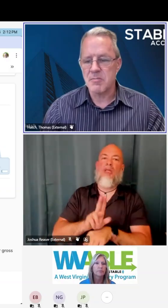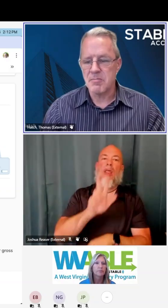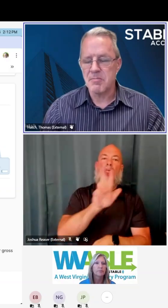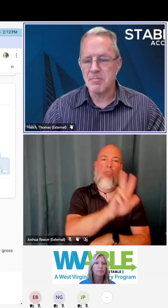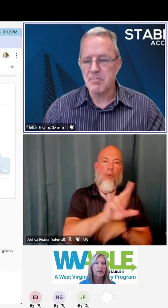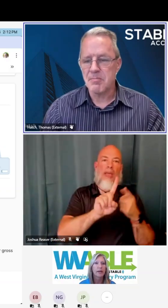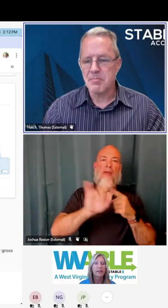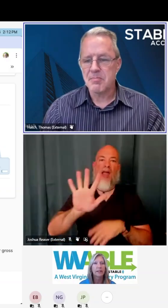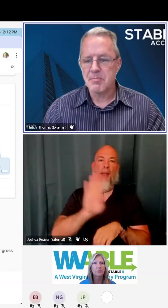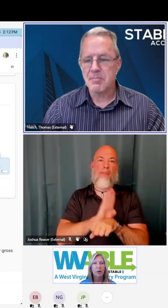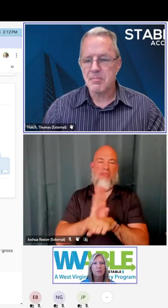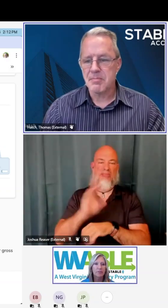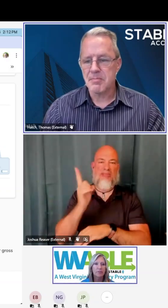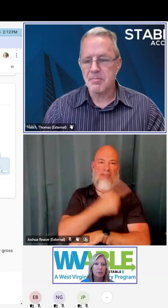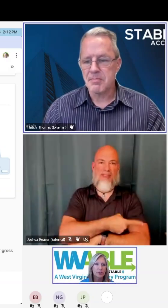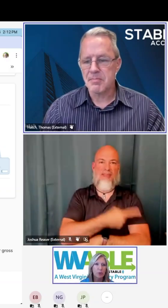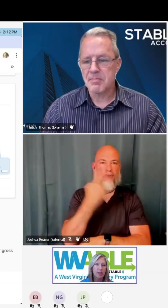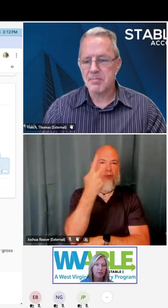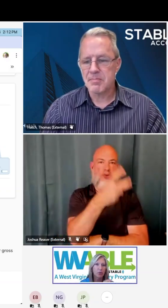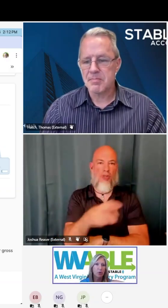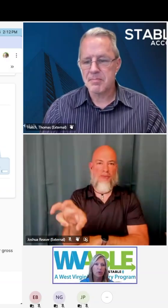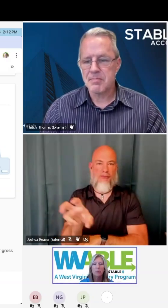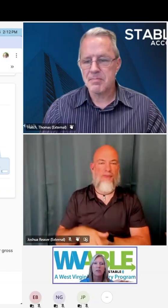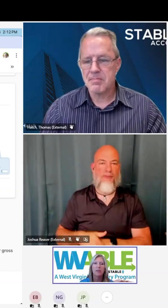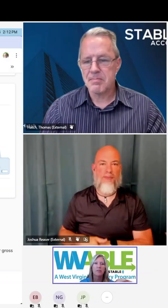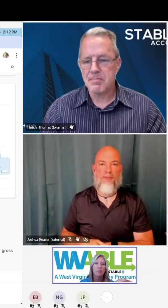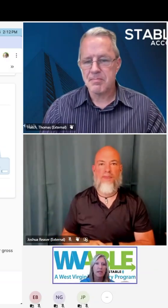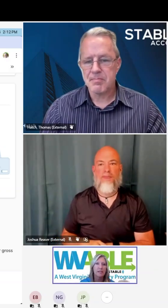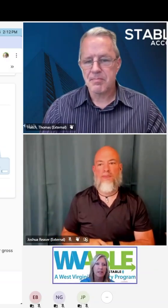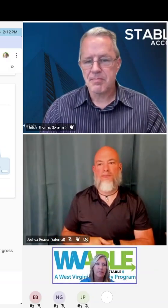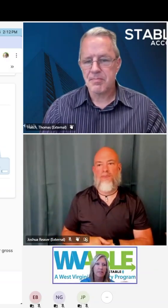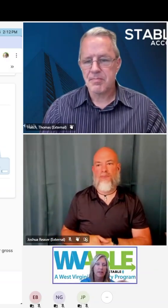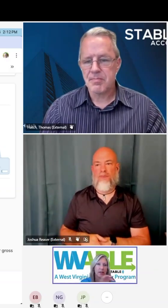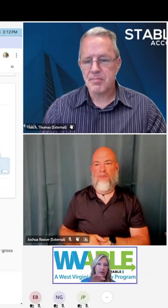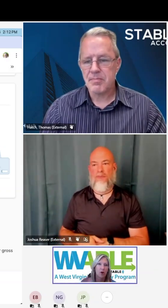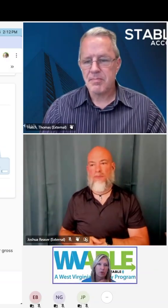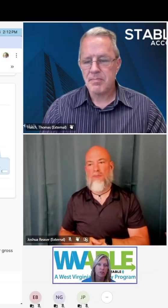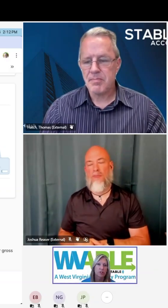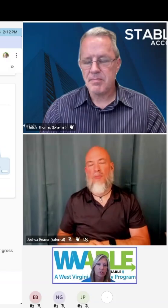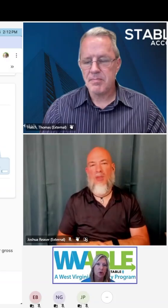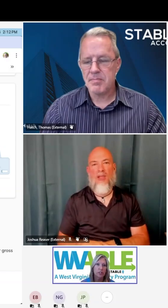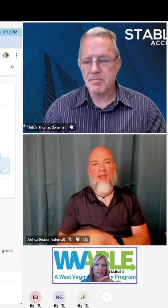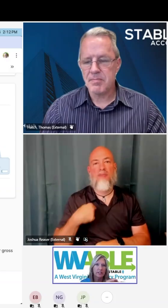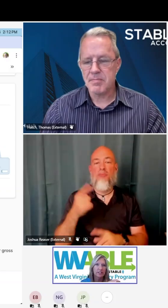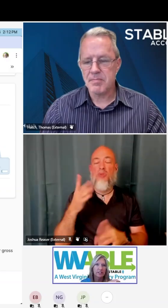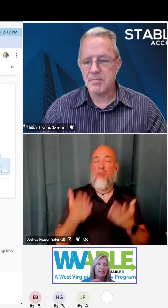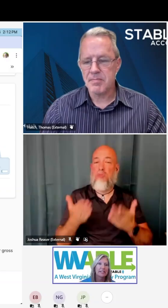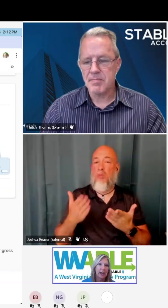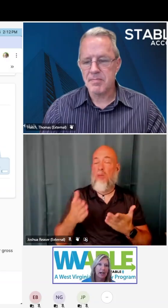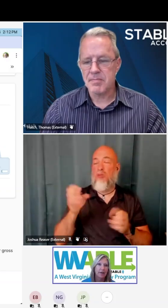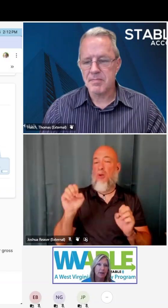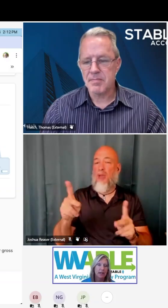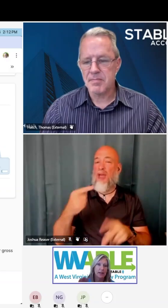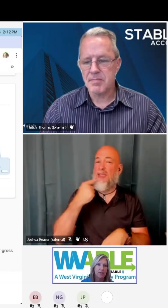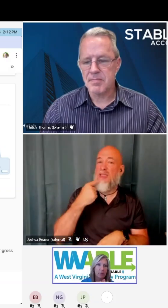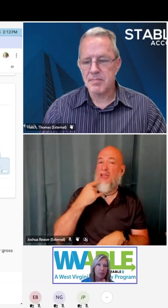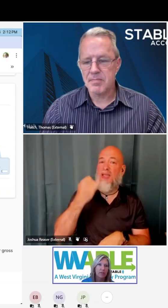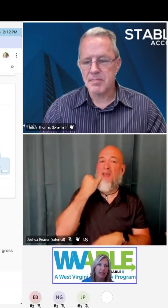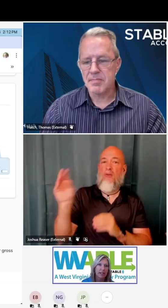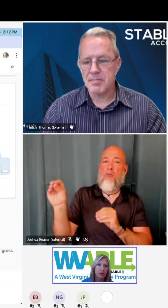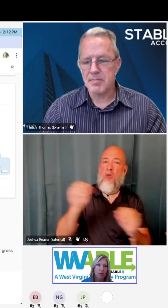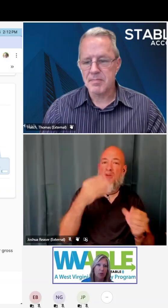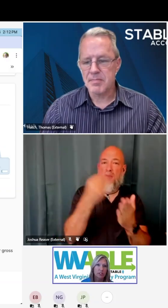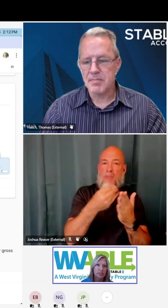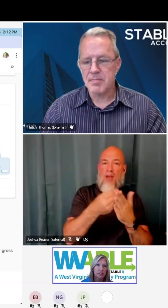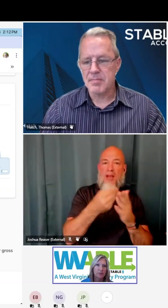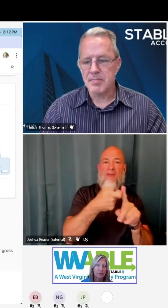get there. Yeah, and it's probably safe to assume that if you're moving money from BankSafe over to the card, it's less time than from